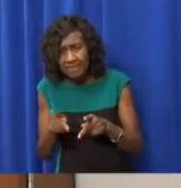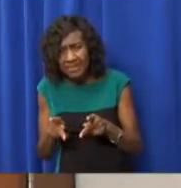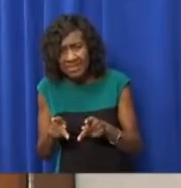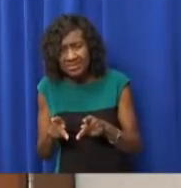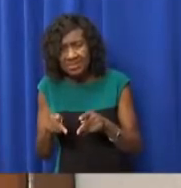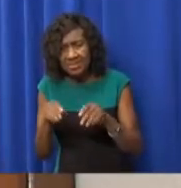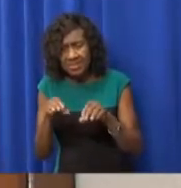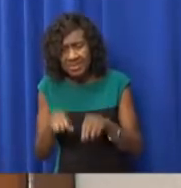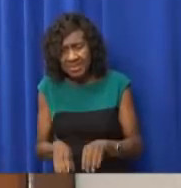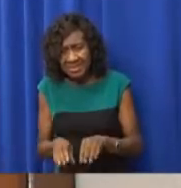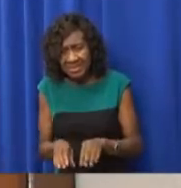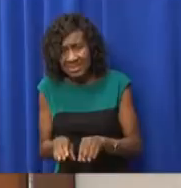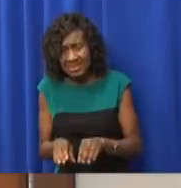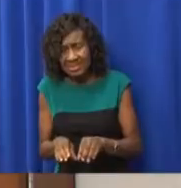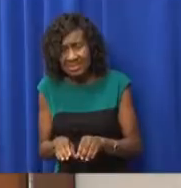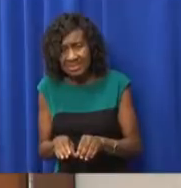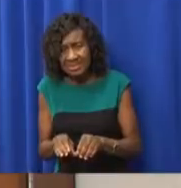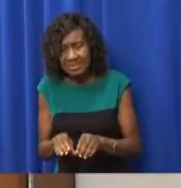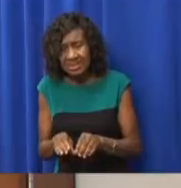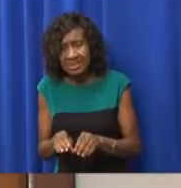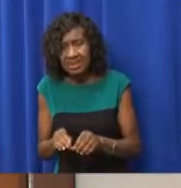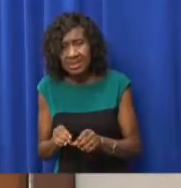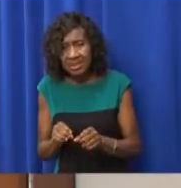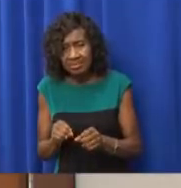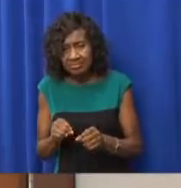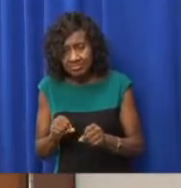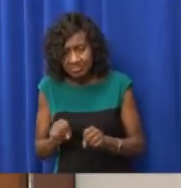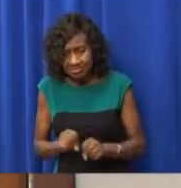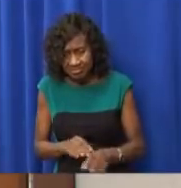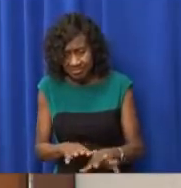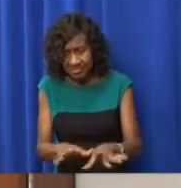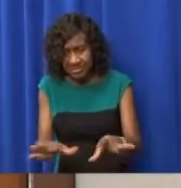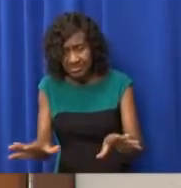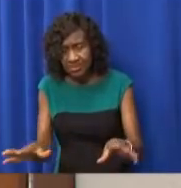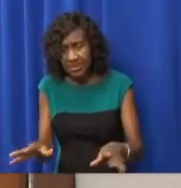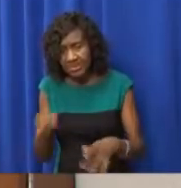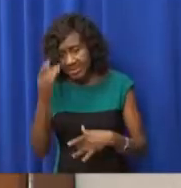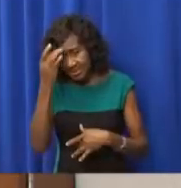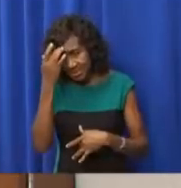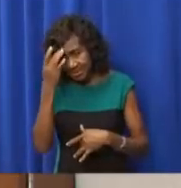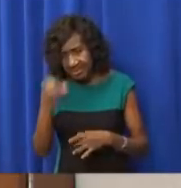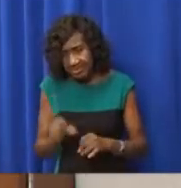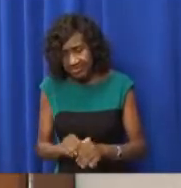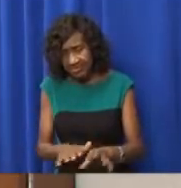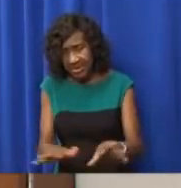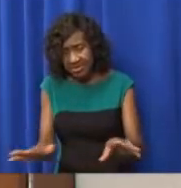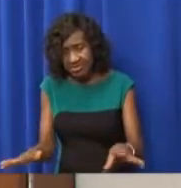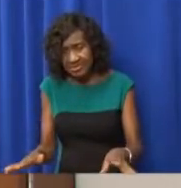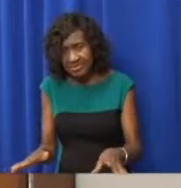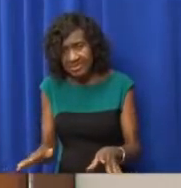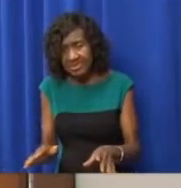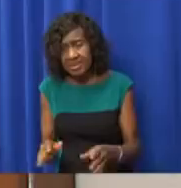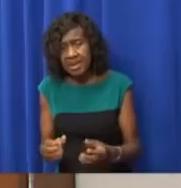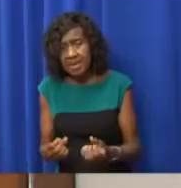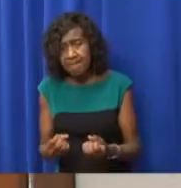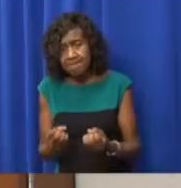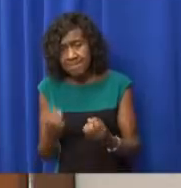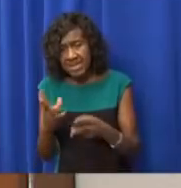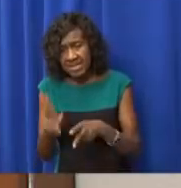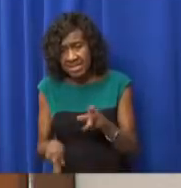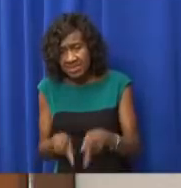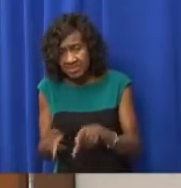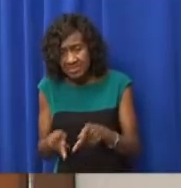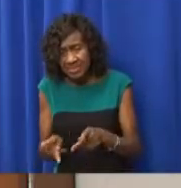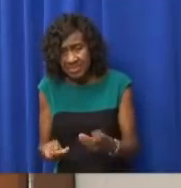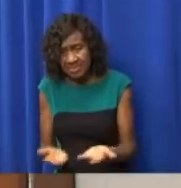still grow virus on when their count is very, very low indeed. So some of the people, to many of the people that we have picked up over the